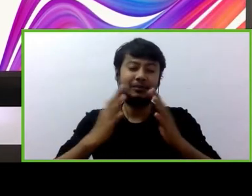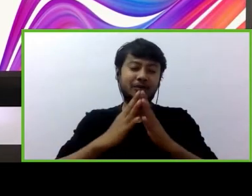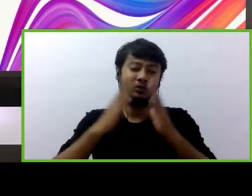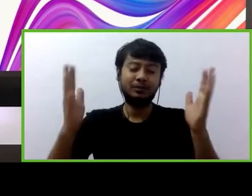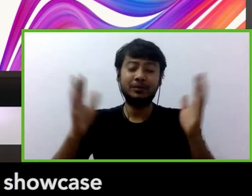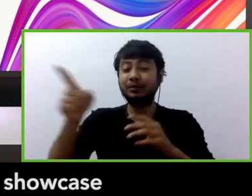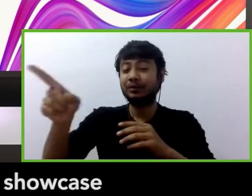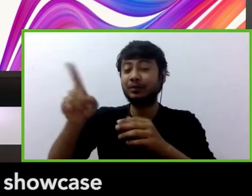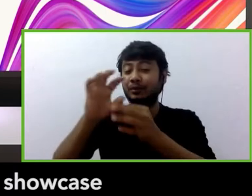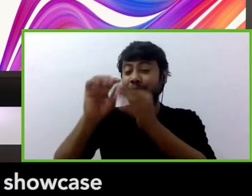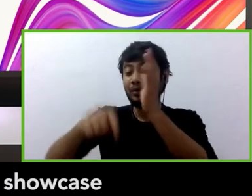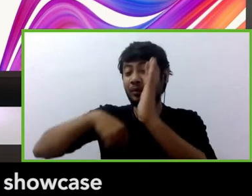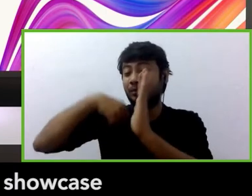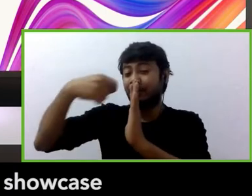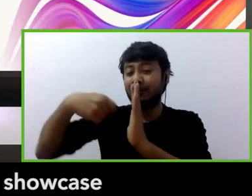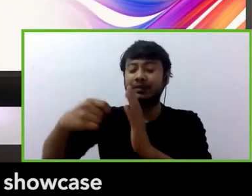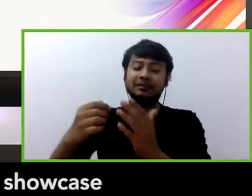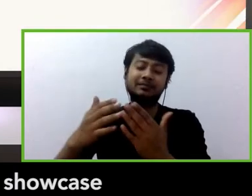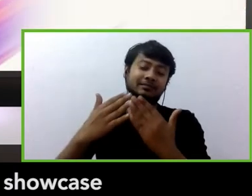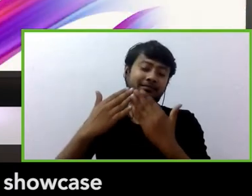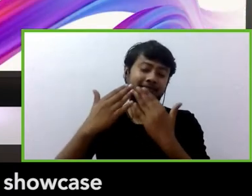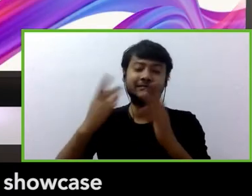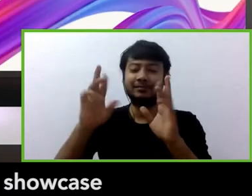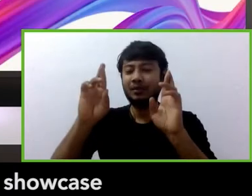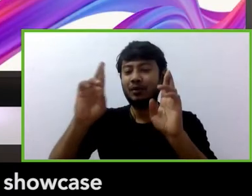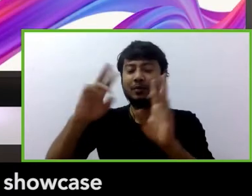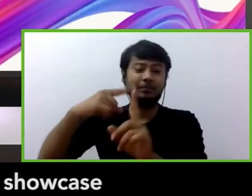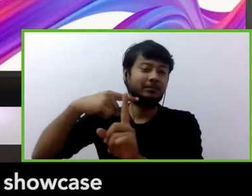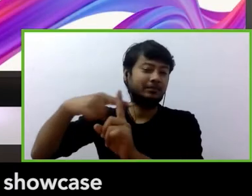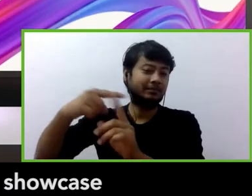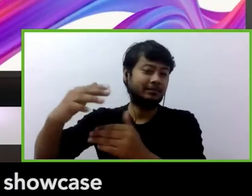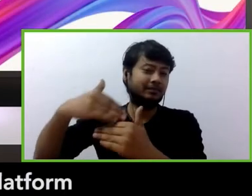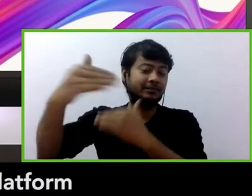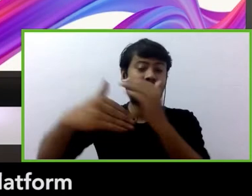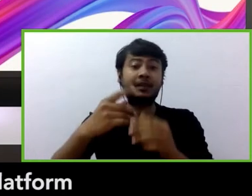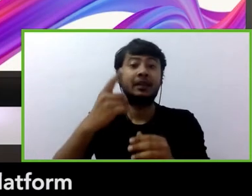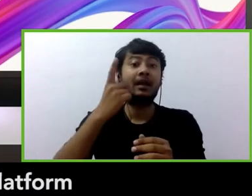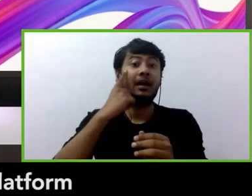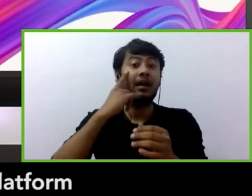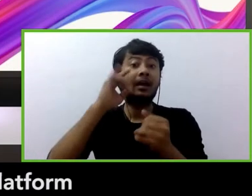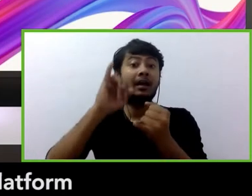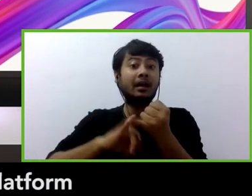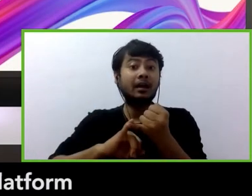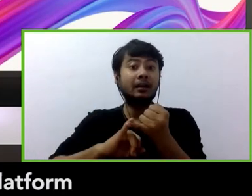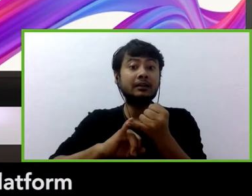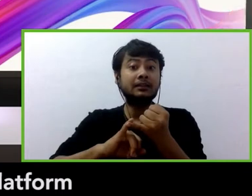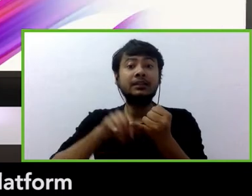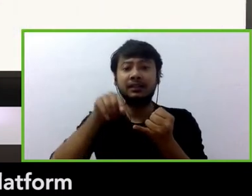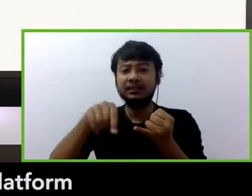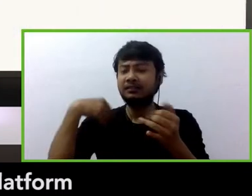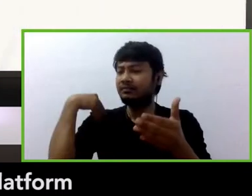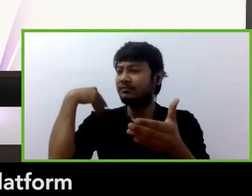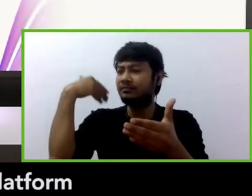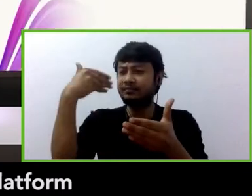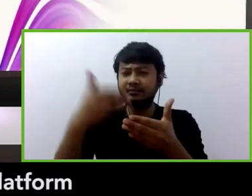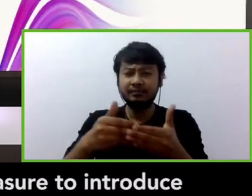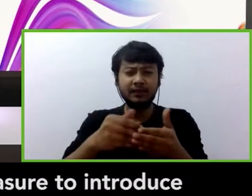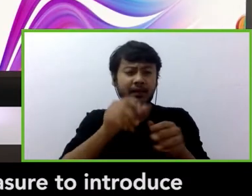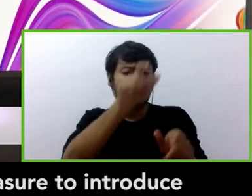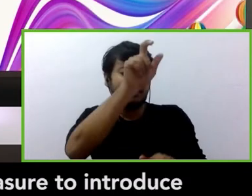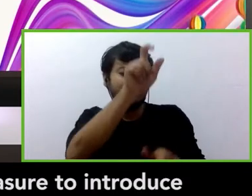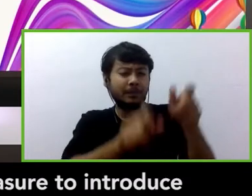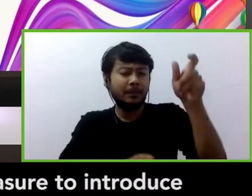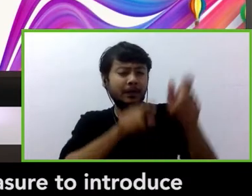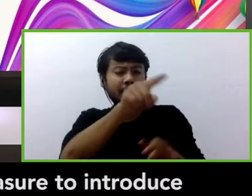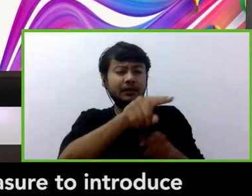best. India Inclusion Summit has been known to showcase unsung heroes and provide a unique platform